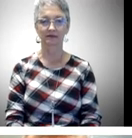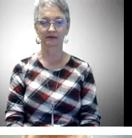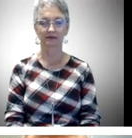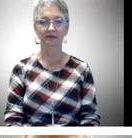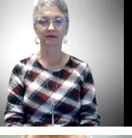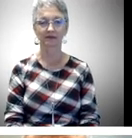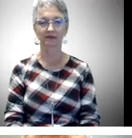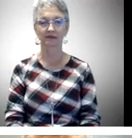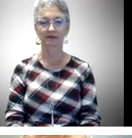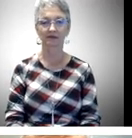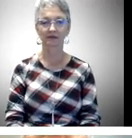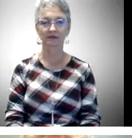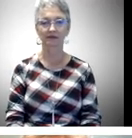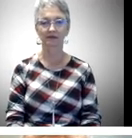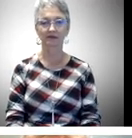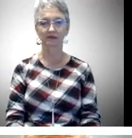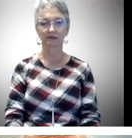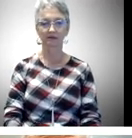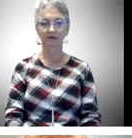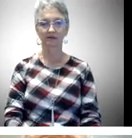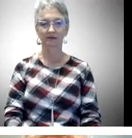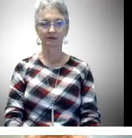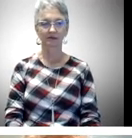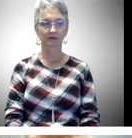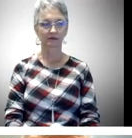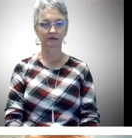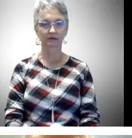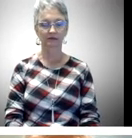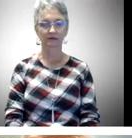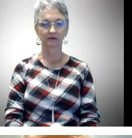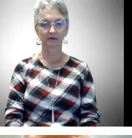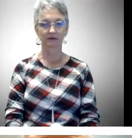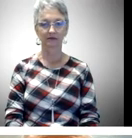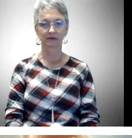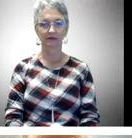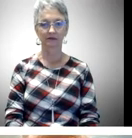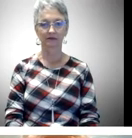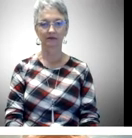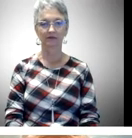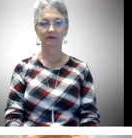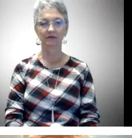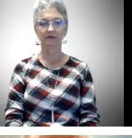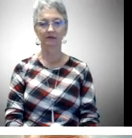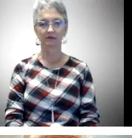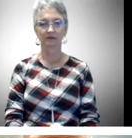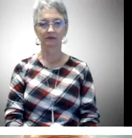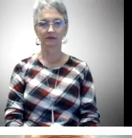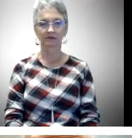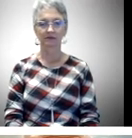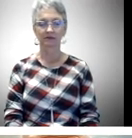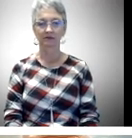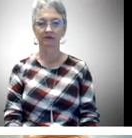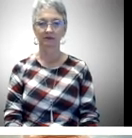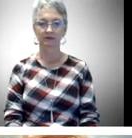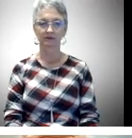confidential information. The supporter is only authorized to assist the person in getting the records. And so this could include